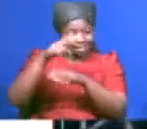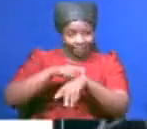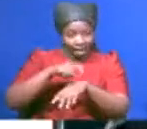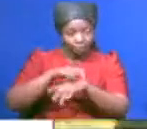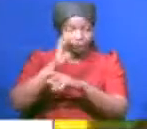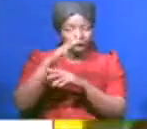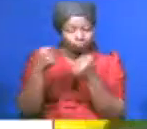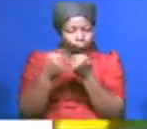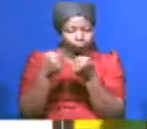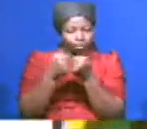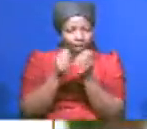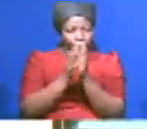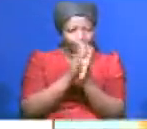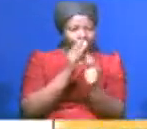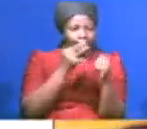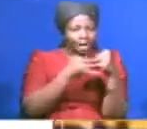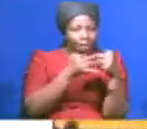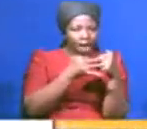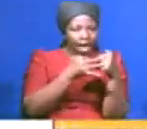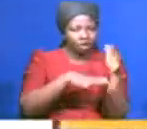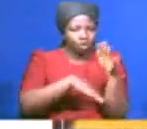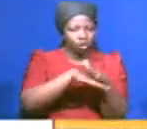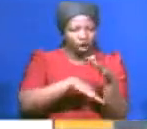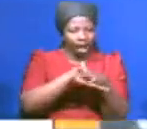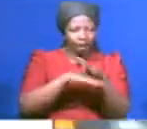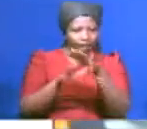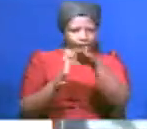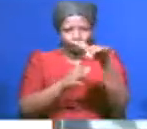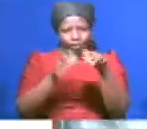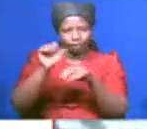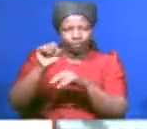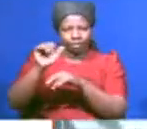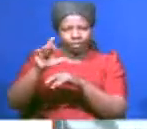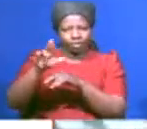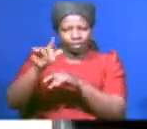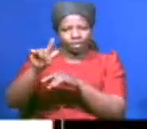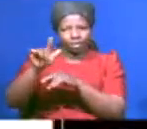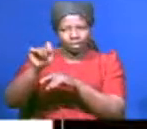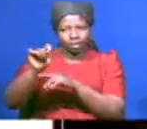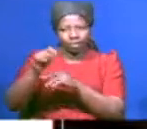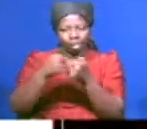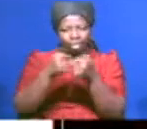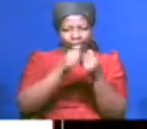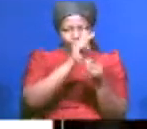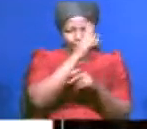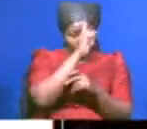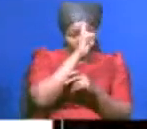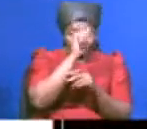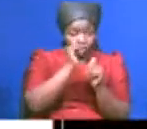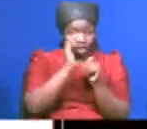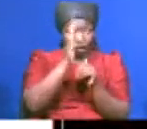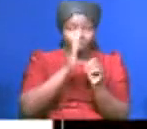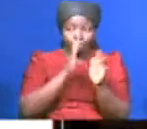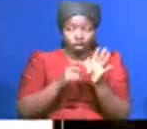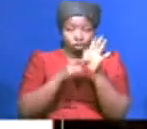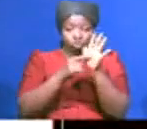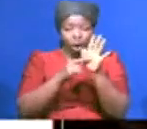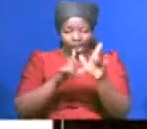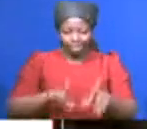it out with Kibra Soccer. Scarlet FC will lock horns with Kenya Police in a match that will be broadcast live on